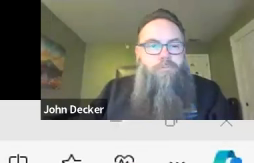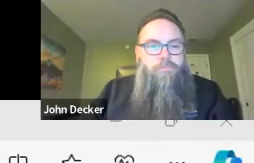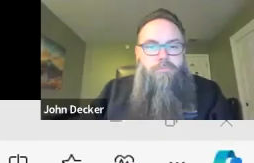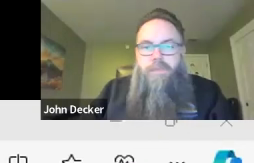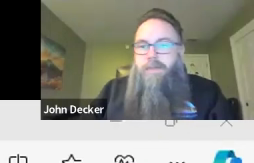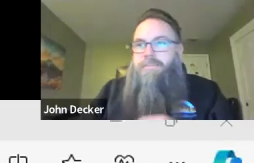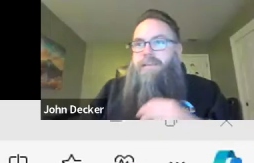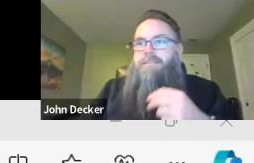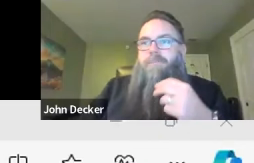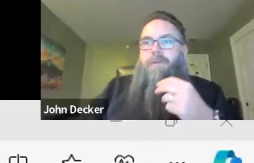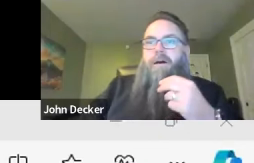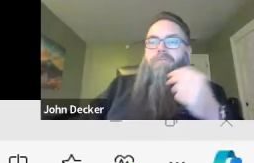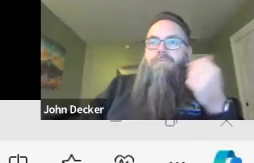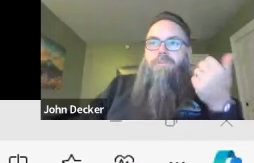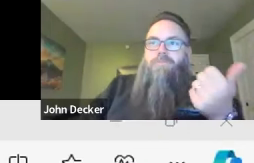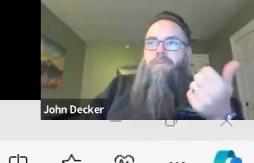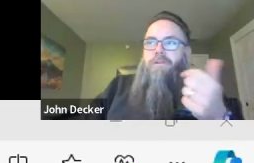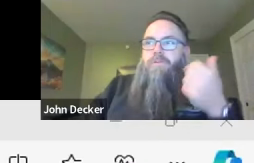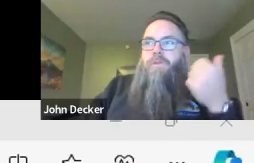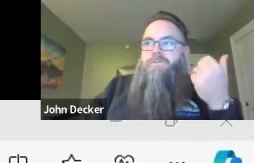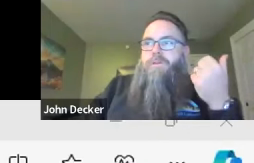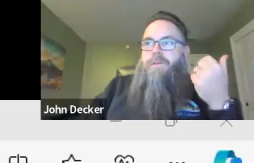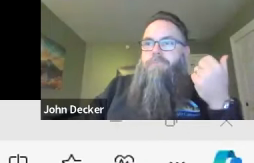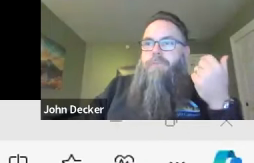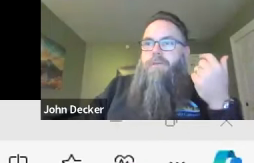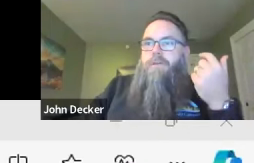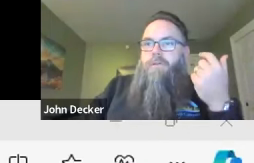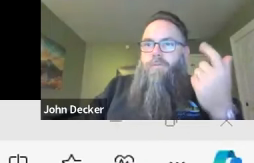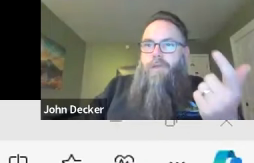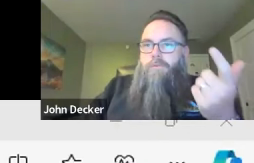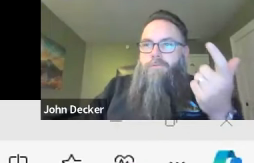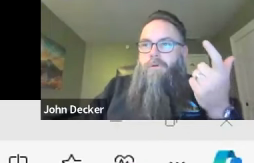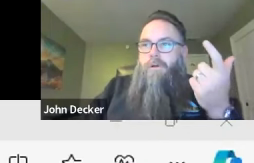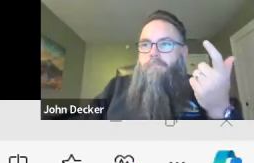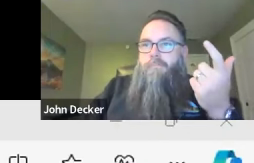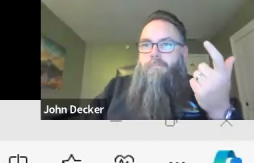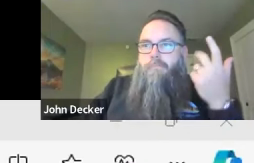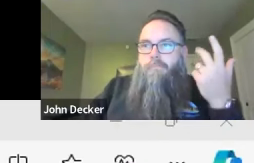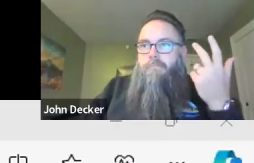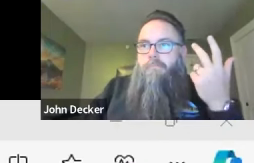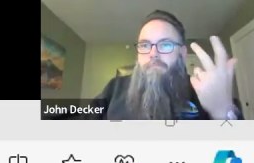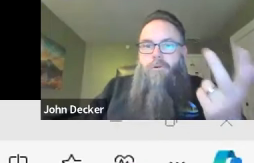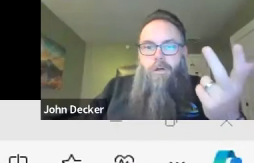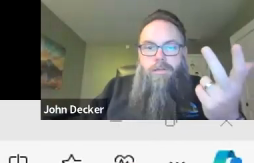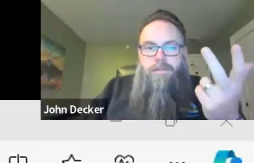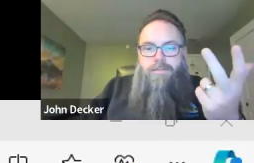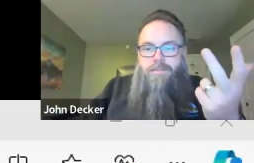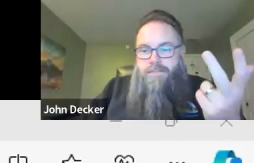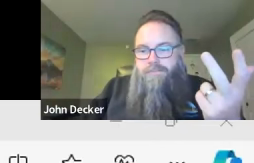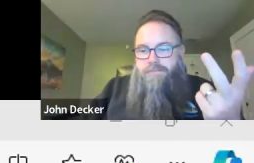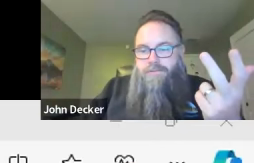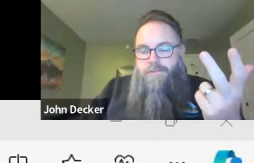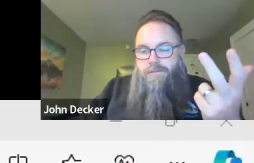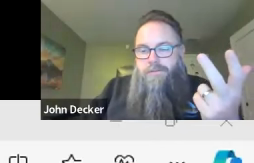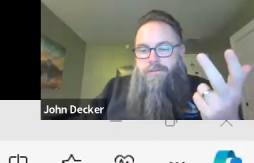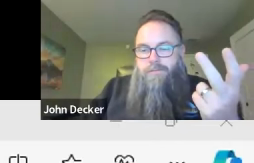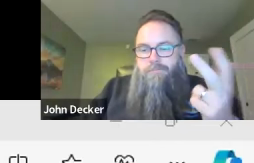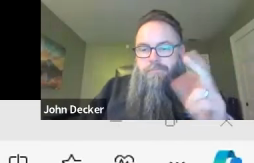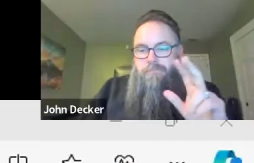So the updates about service provider directory, rate reform, quality